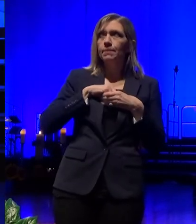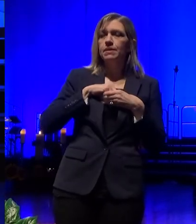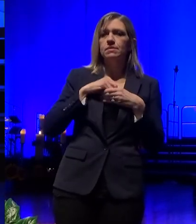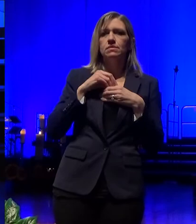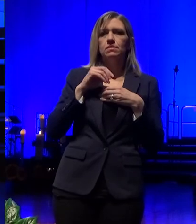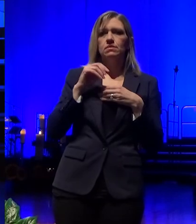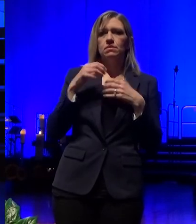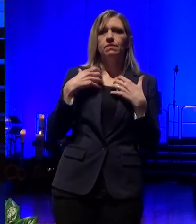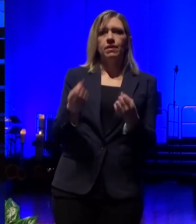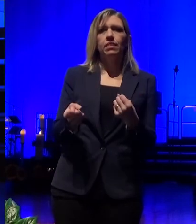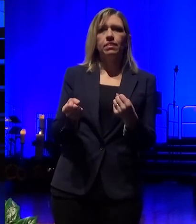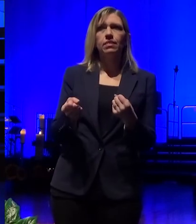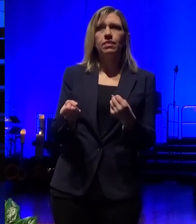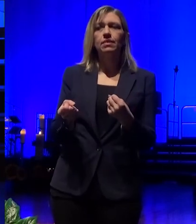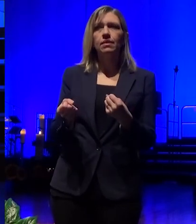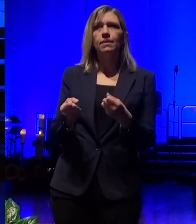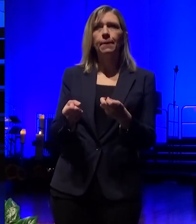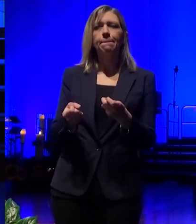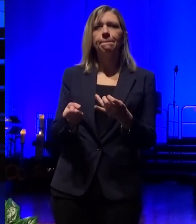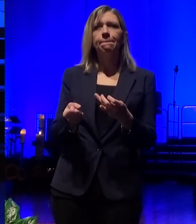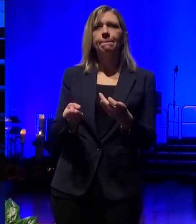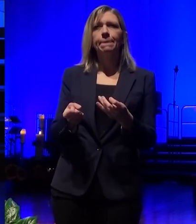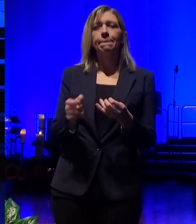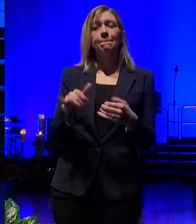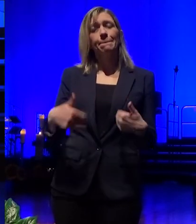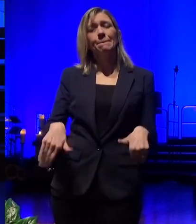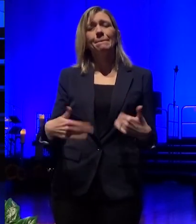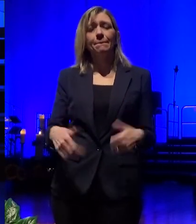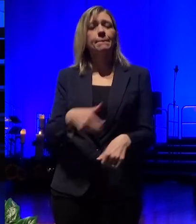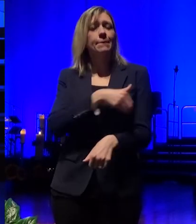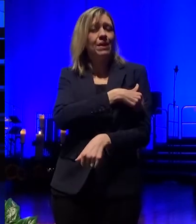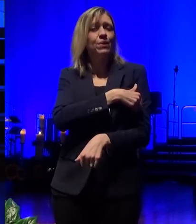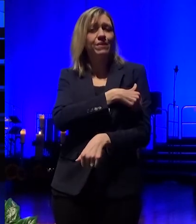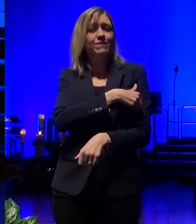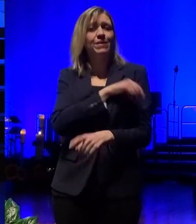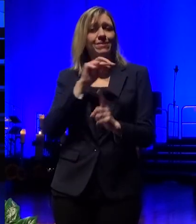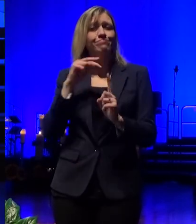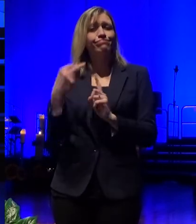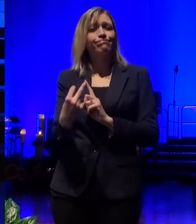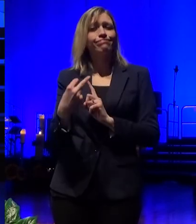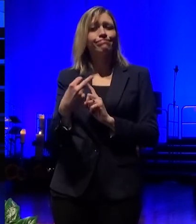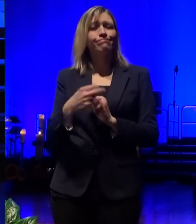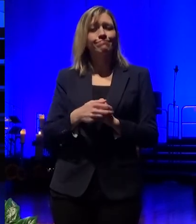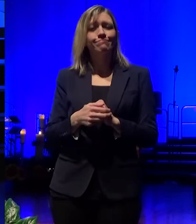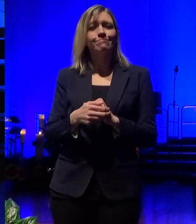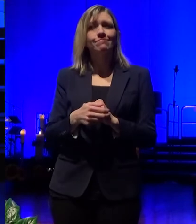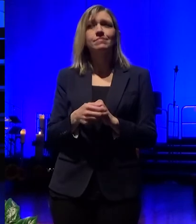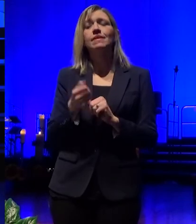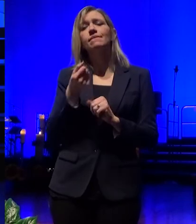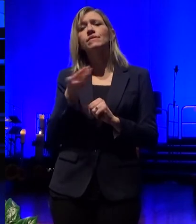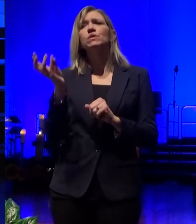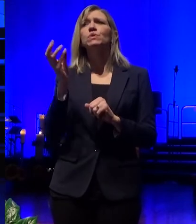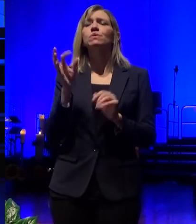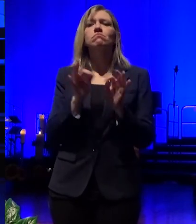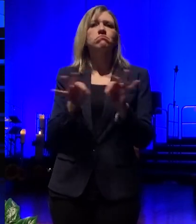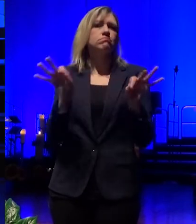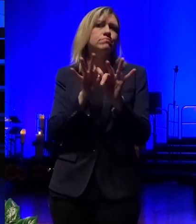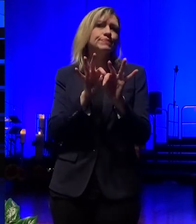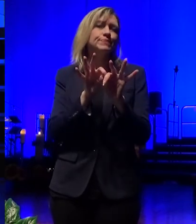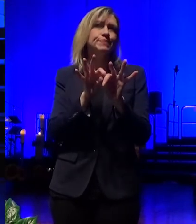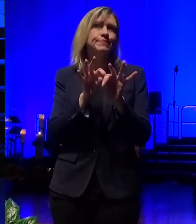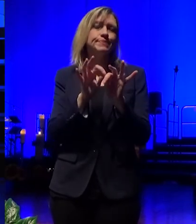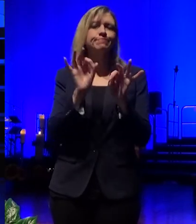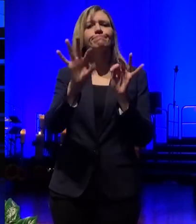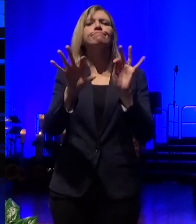health? And that's a powerful way to see ourselves. And there are a couple of key ways